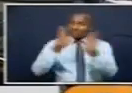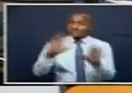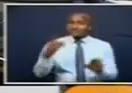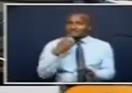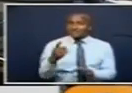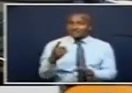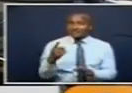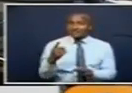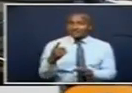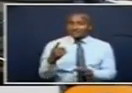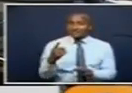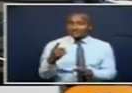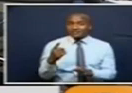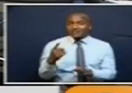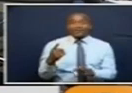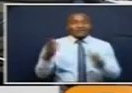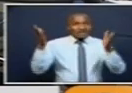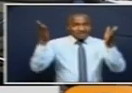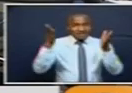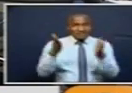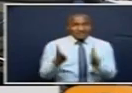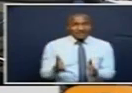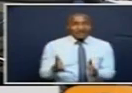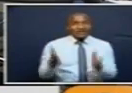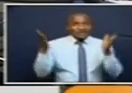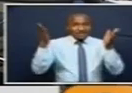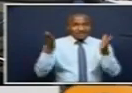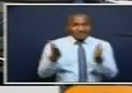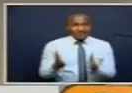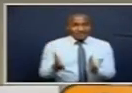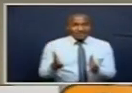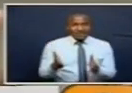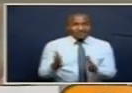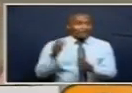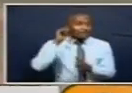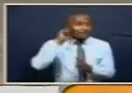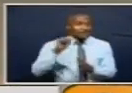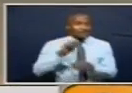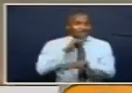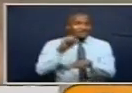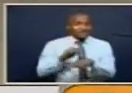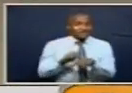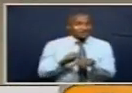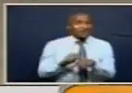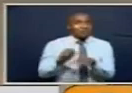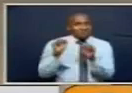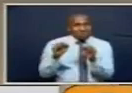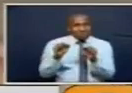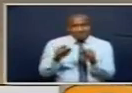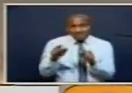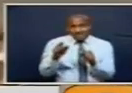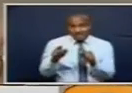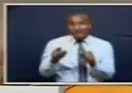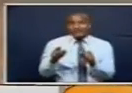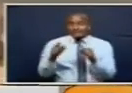of the indication of the crowds, the Rift Valley, it should be an indication. The Rift Valley, the Kalenjin Nation, might just be the place to